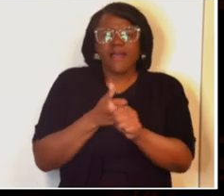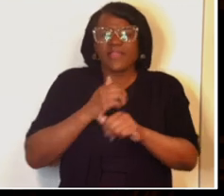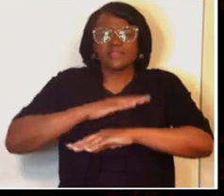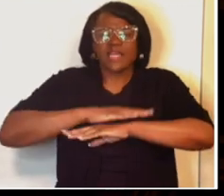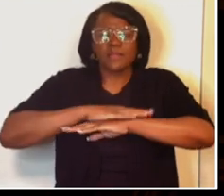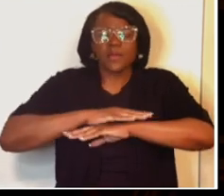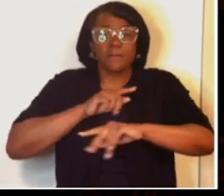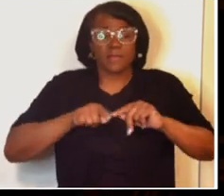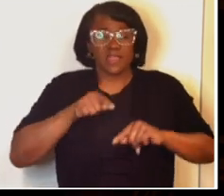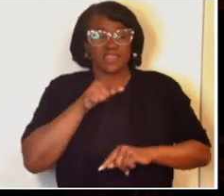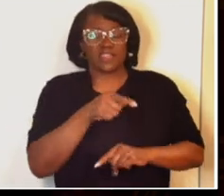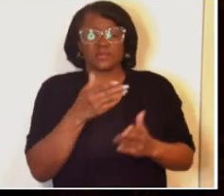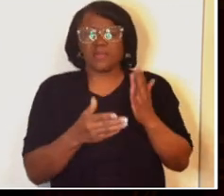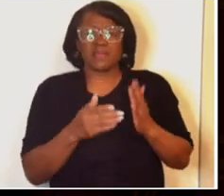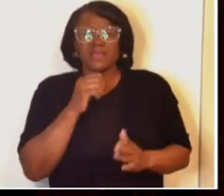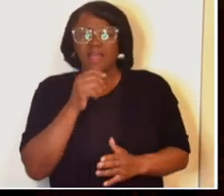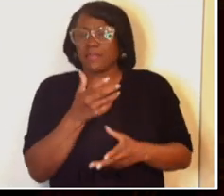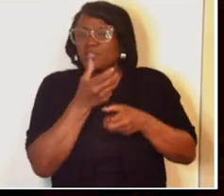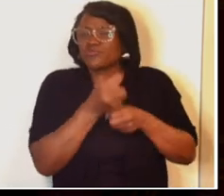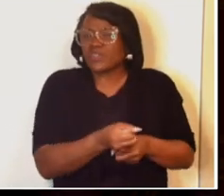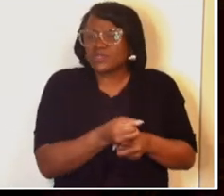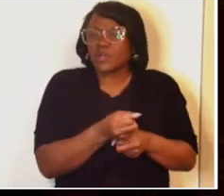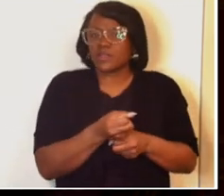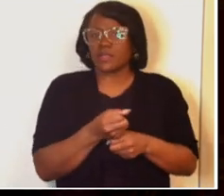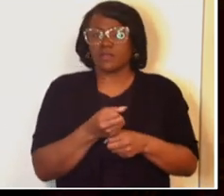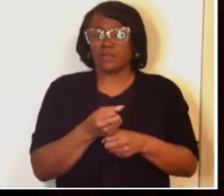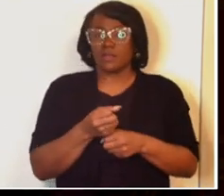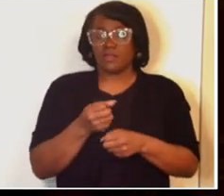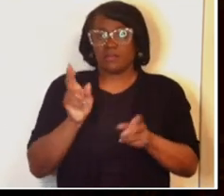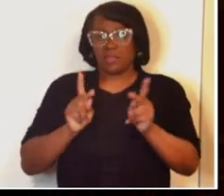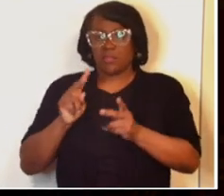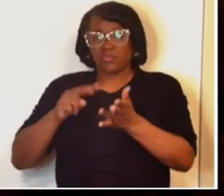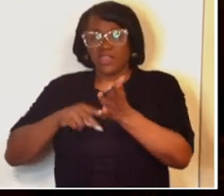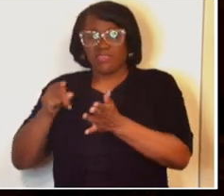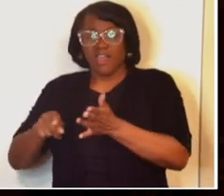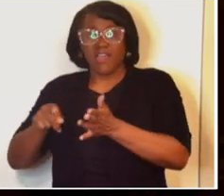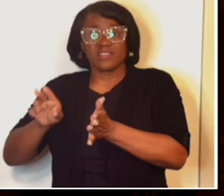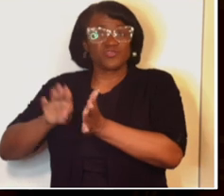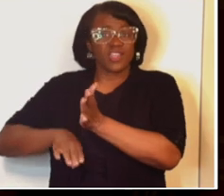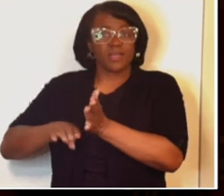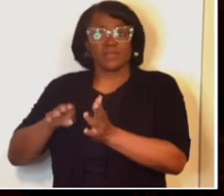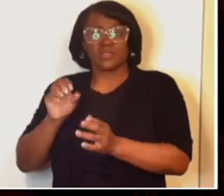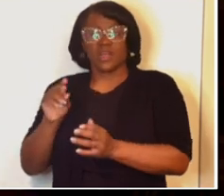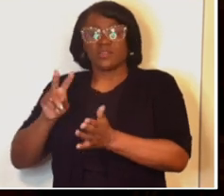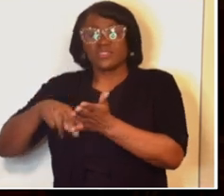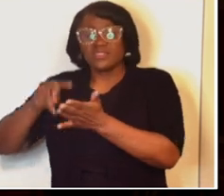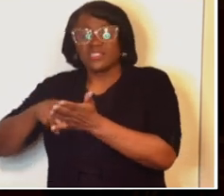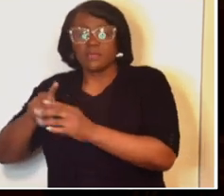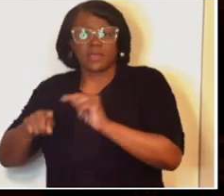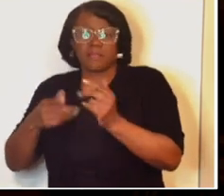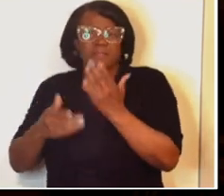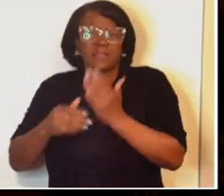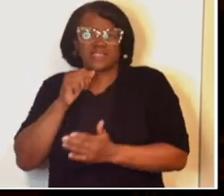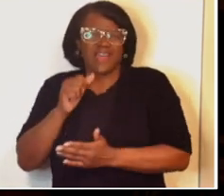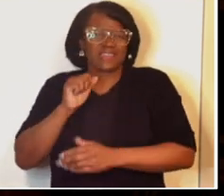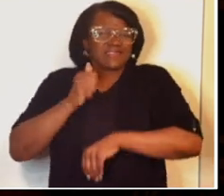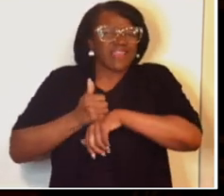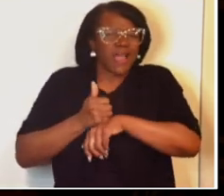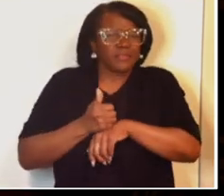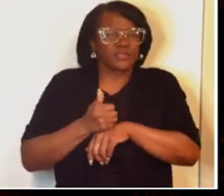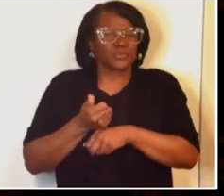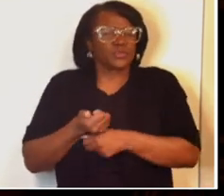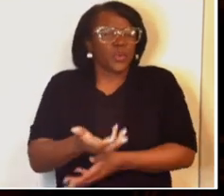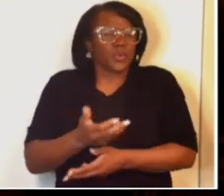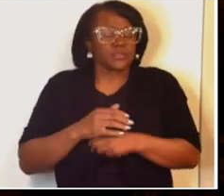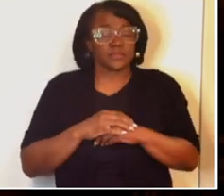be as trustworthy or rigorous in vetting information as established sources. Unfortunately, these